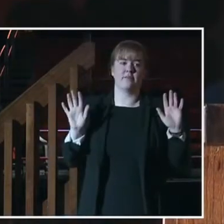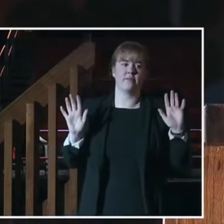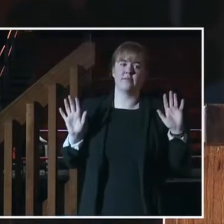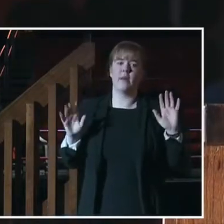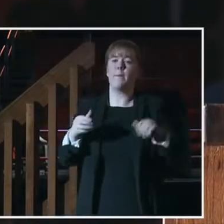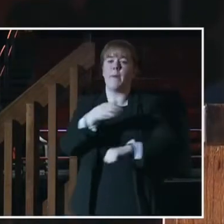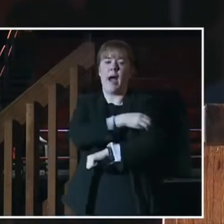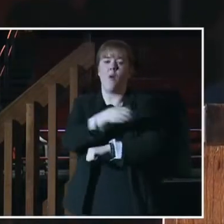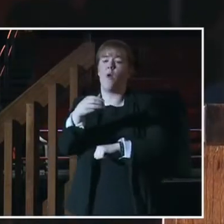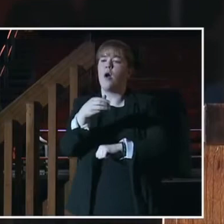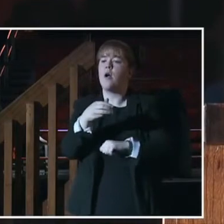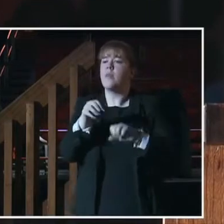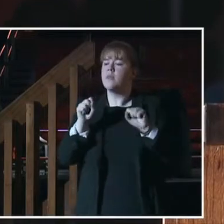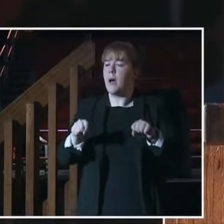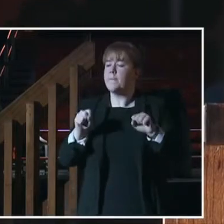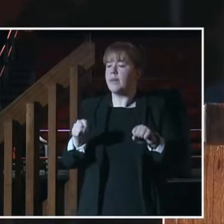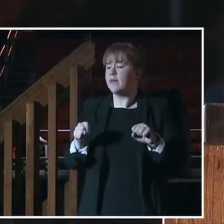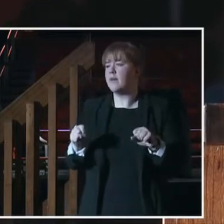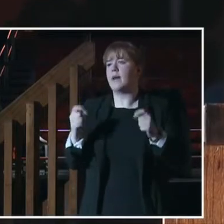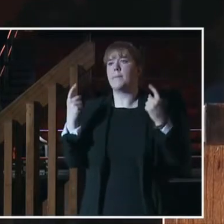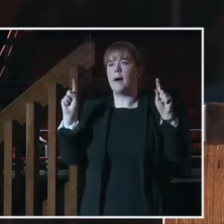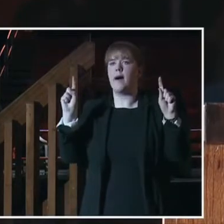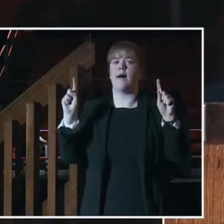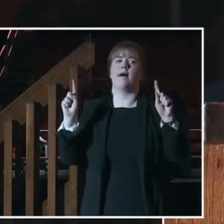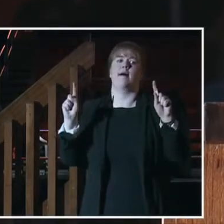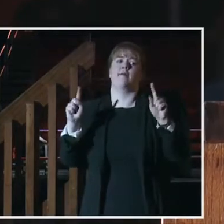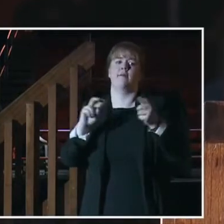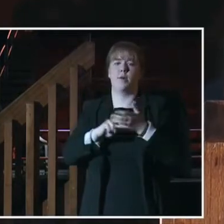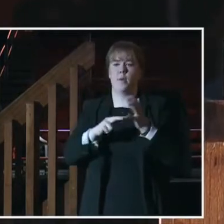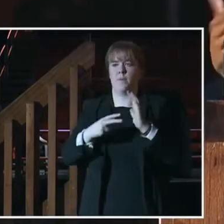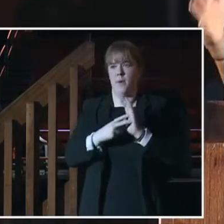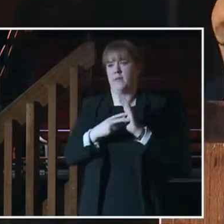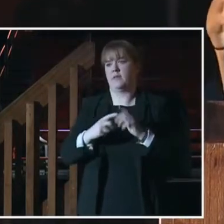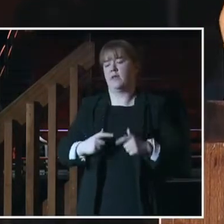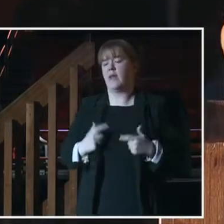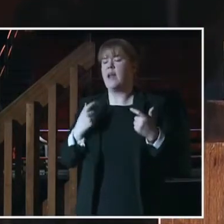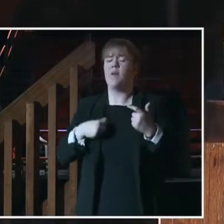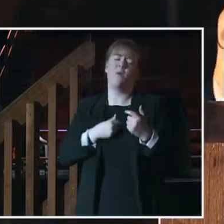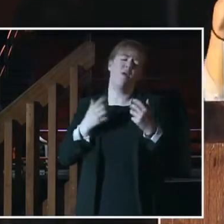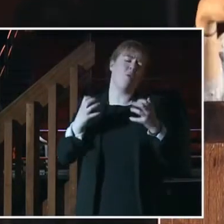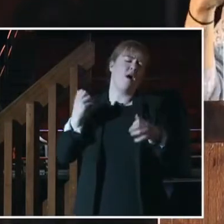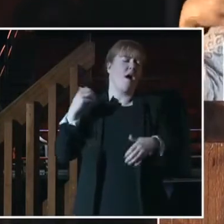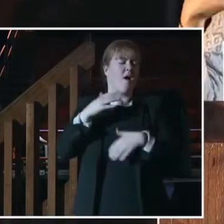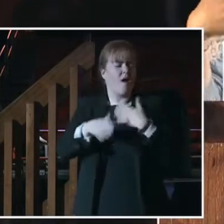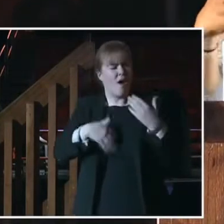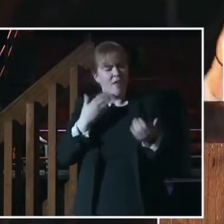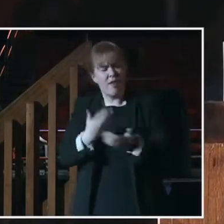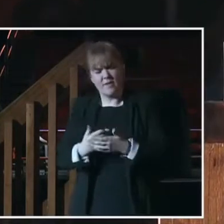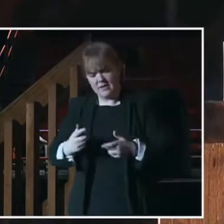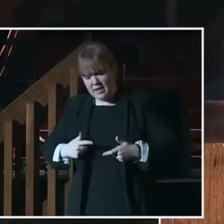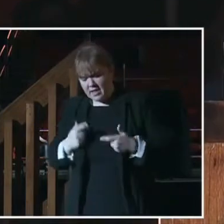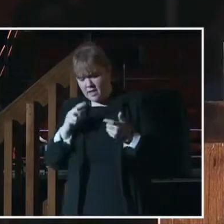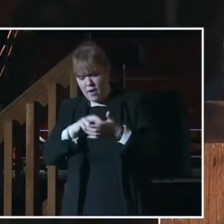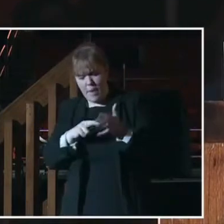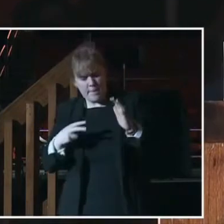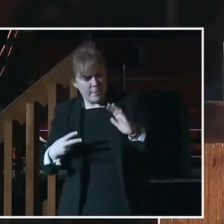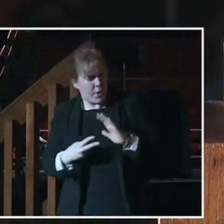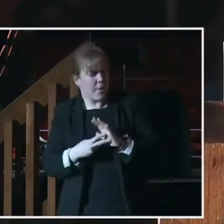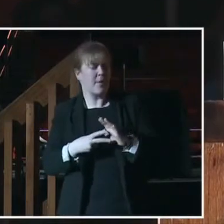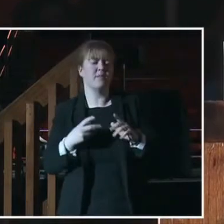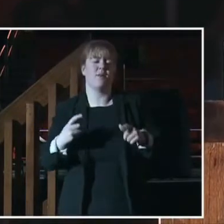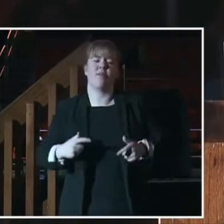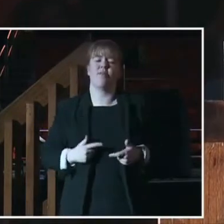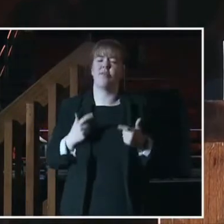Power, the ability to achieve purpose. We want all of us to be able to live on purpose. If we lived on